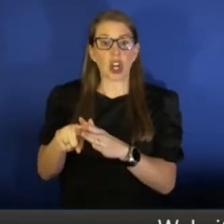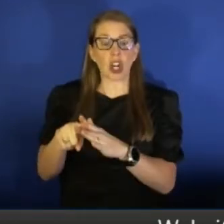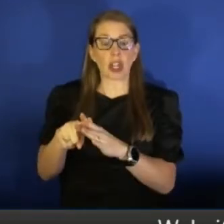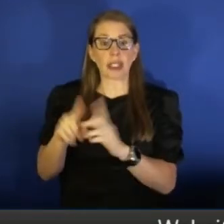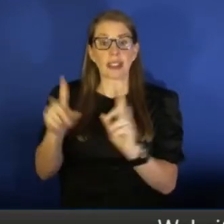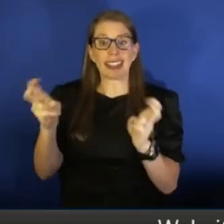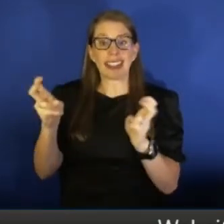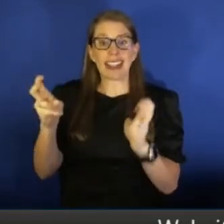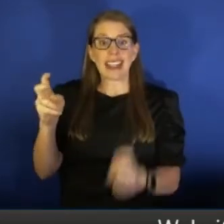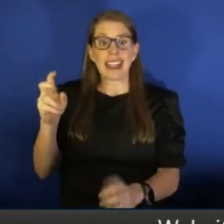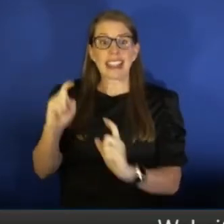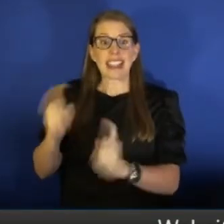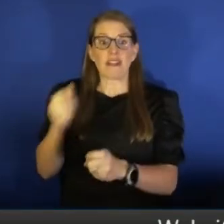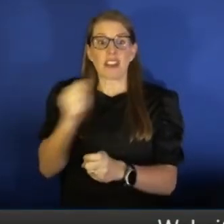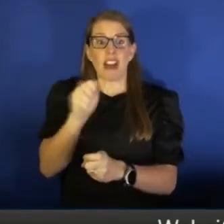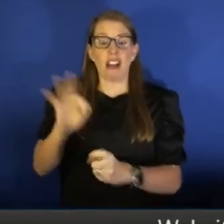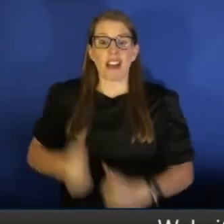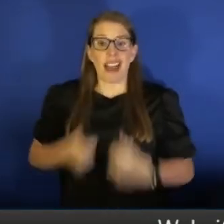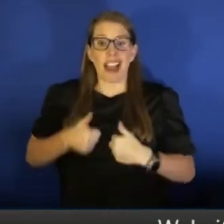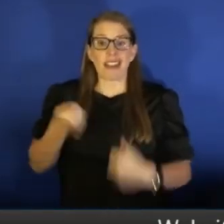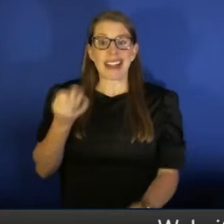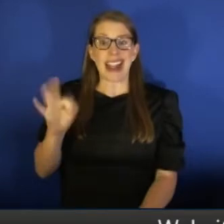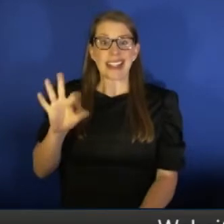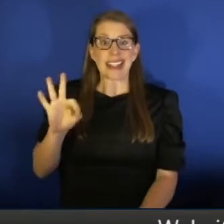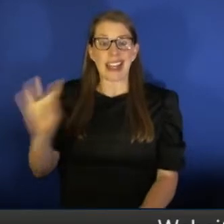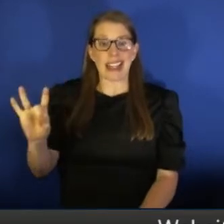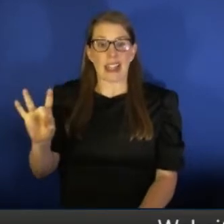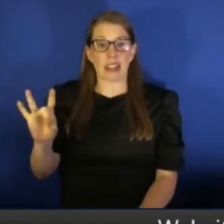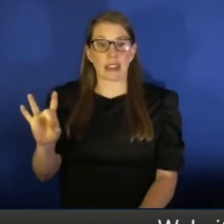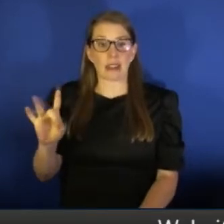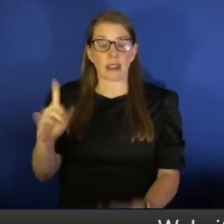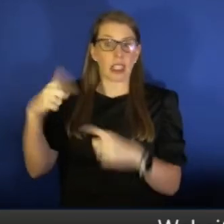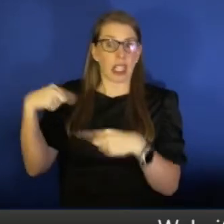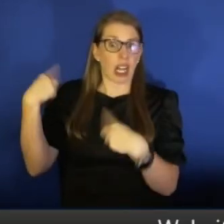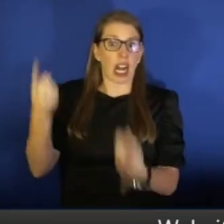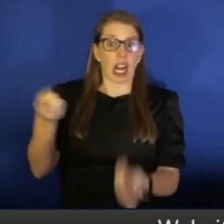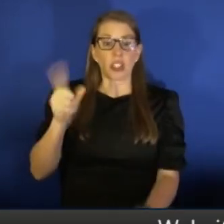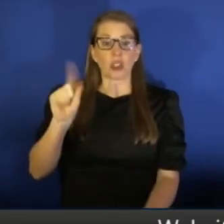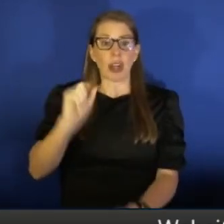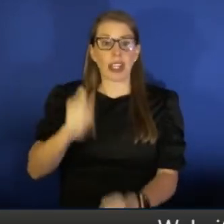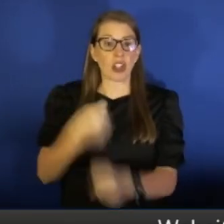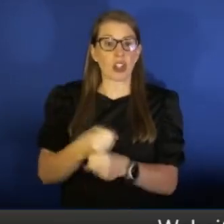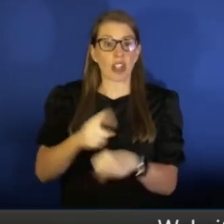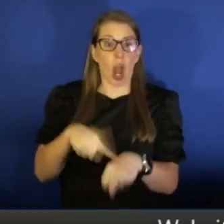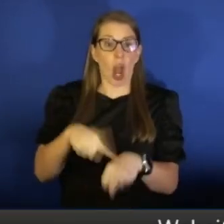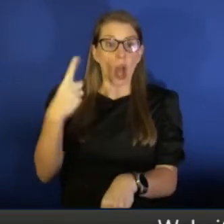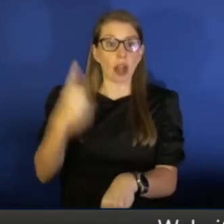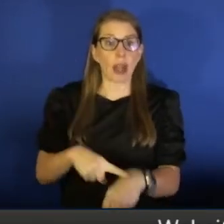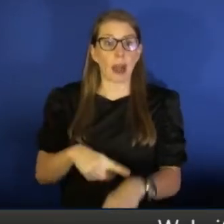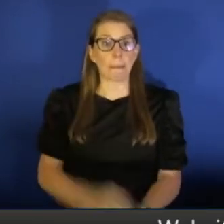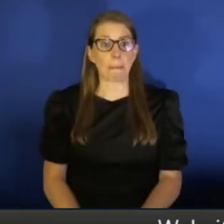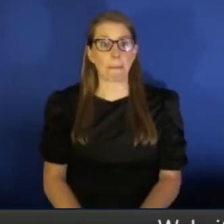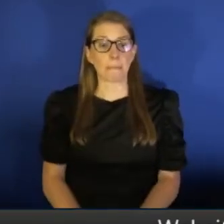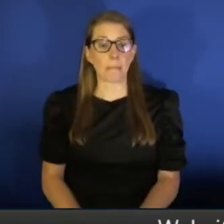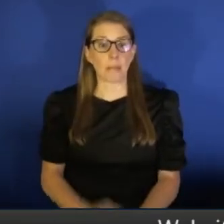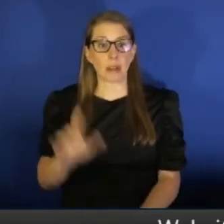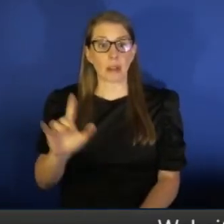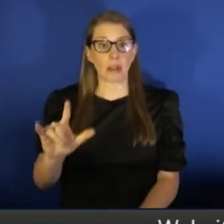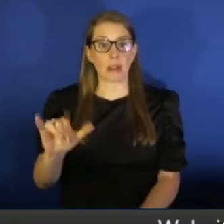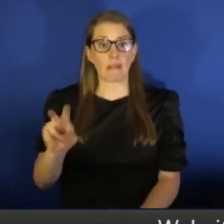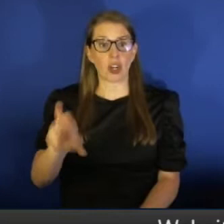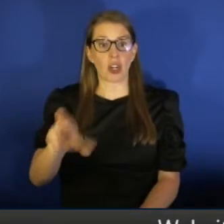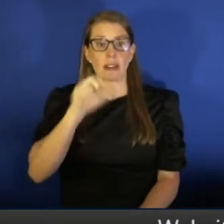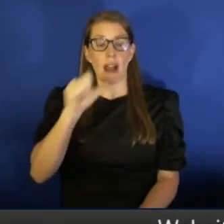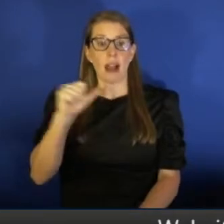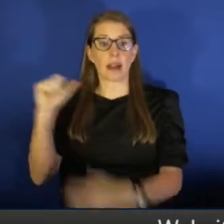98. It's been a long time. 20 years is a long time. Oh, the liver's not going to be here till 11,